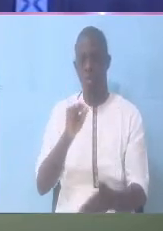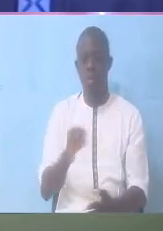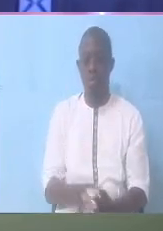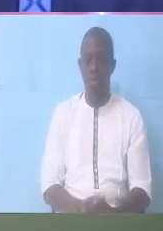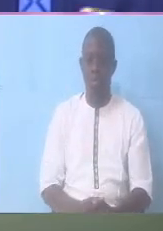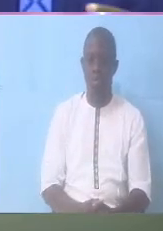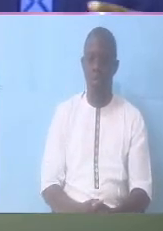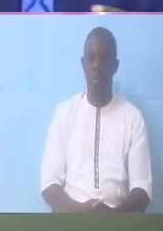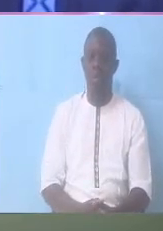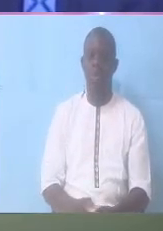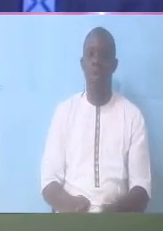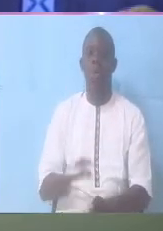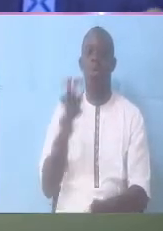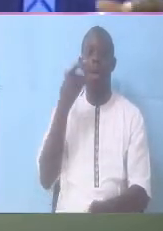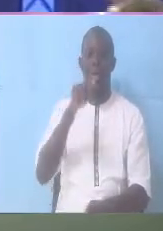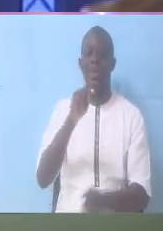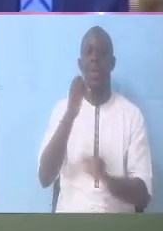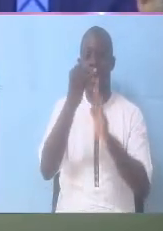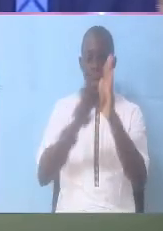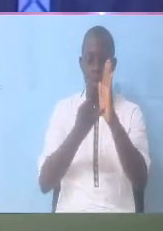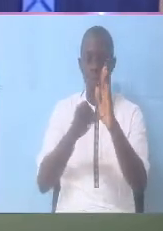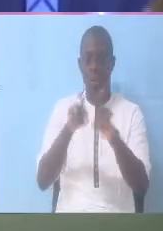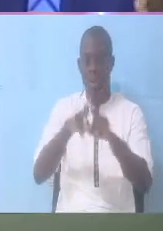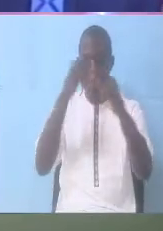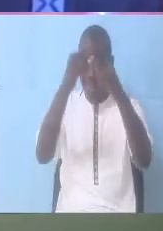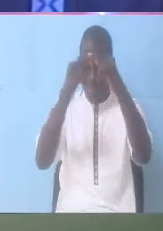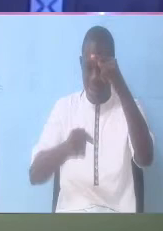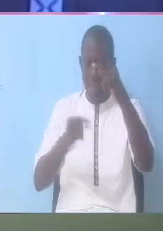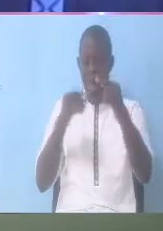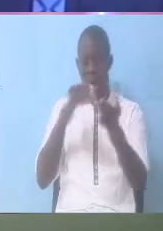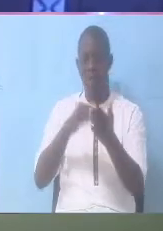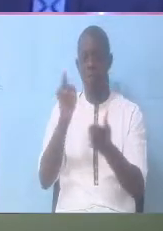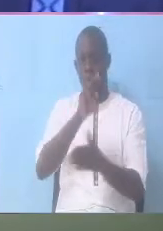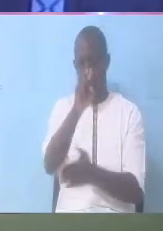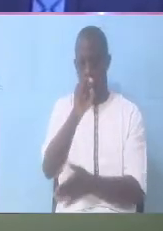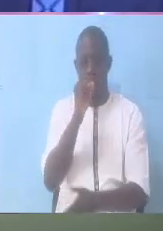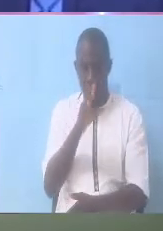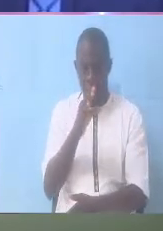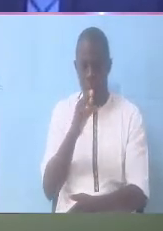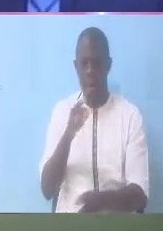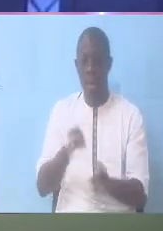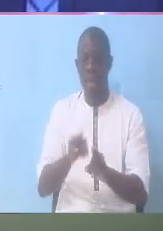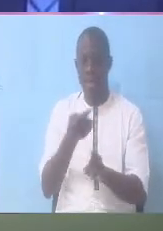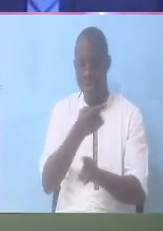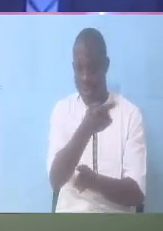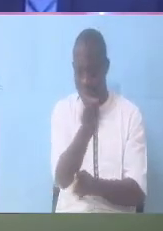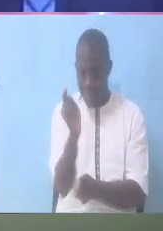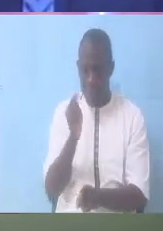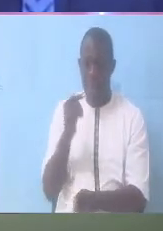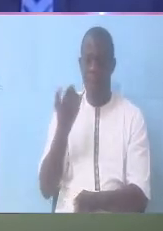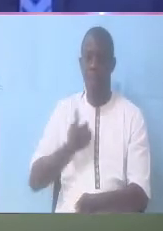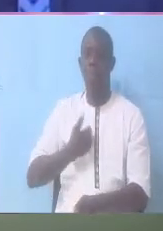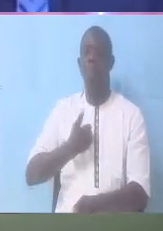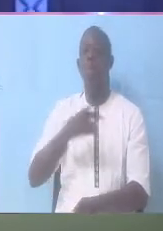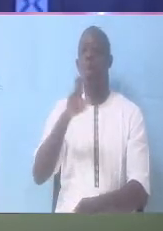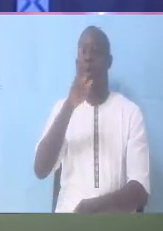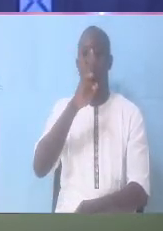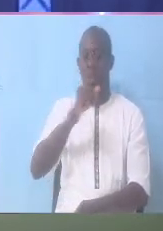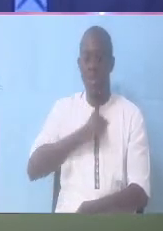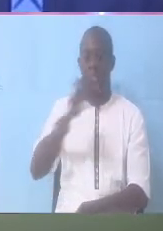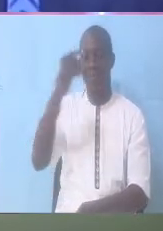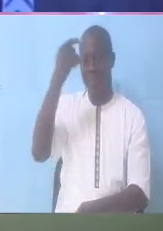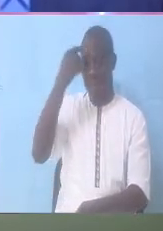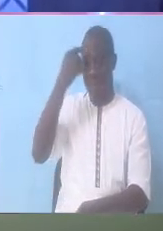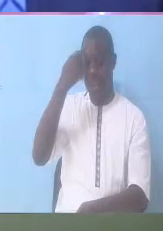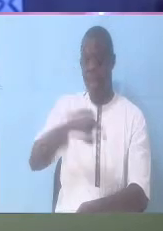When this issue of this list came up, yes, this is what you said. These are the people who he thinks were